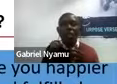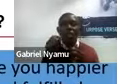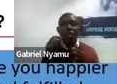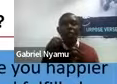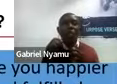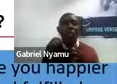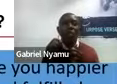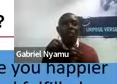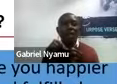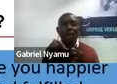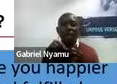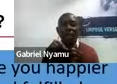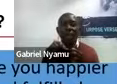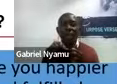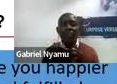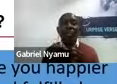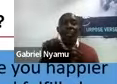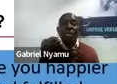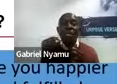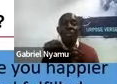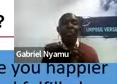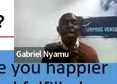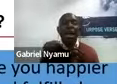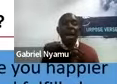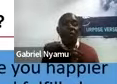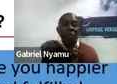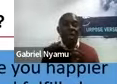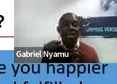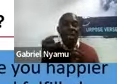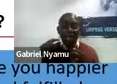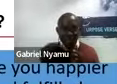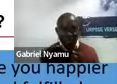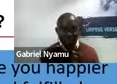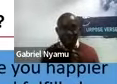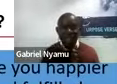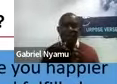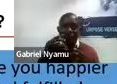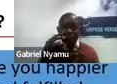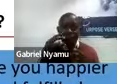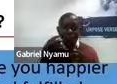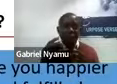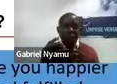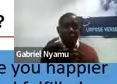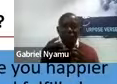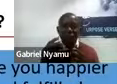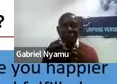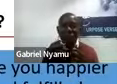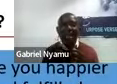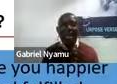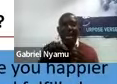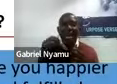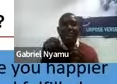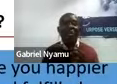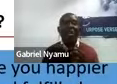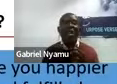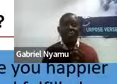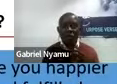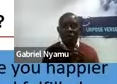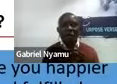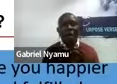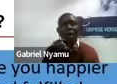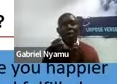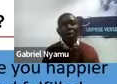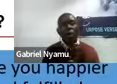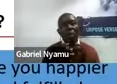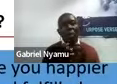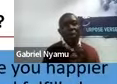motivation to go and pursue that purpose, because that is what I have to pay as a debt. It's like the way you borrow somewhere. I have to pay that